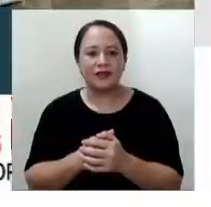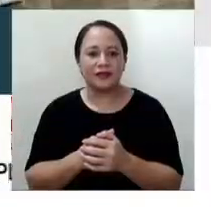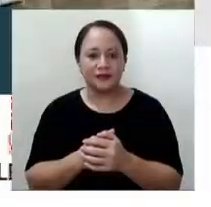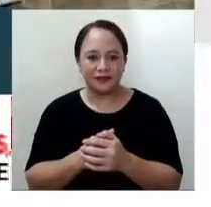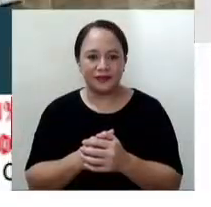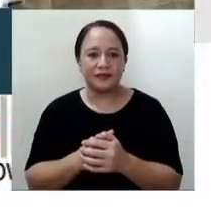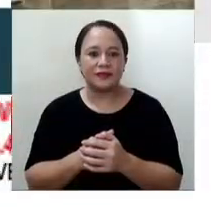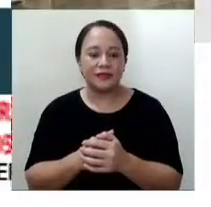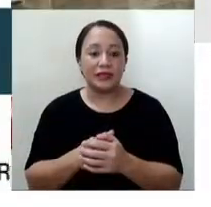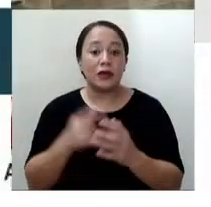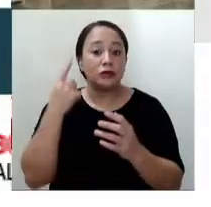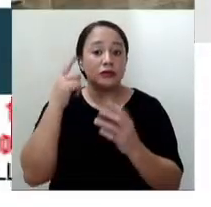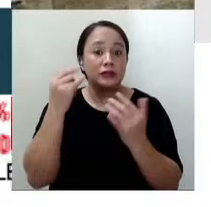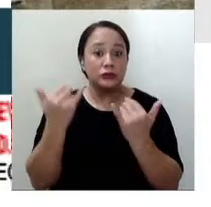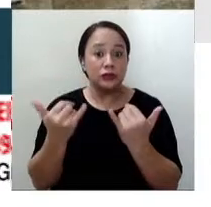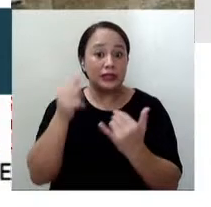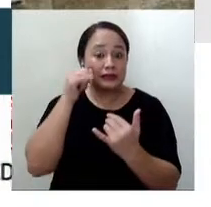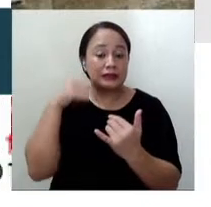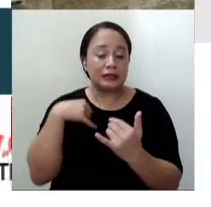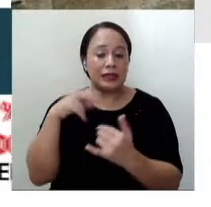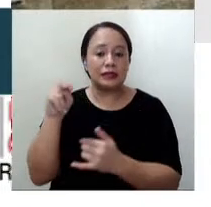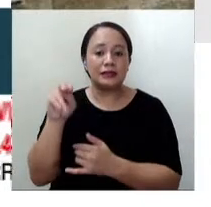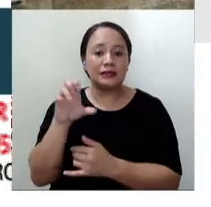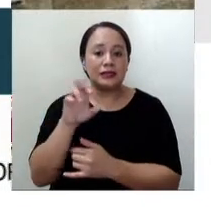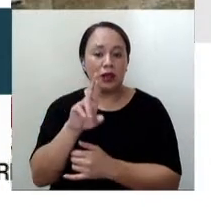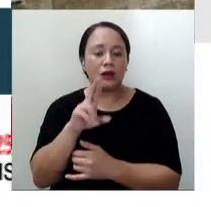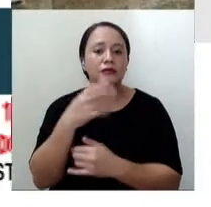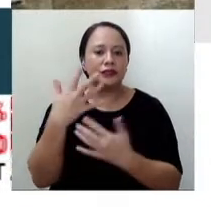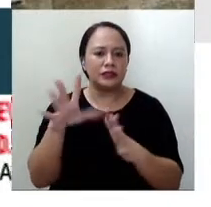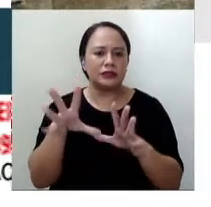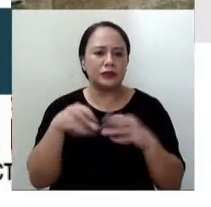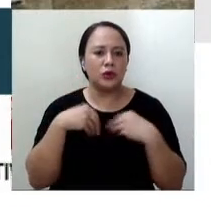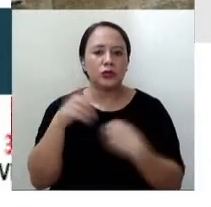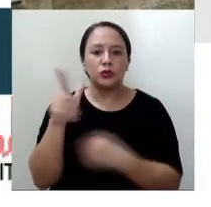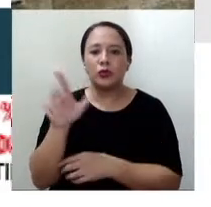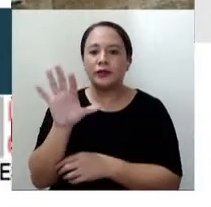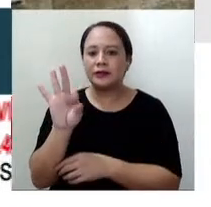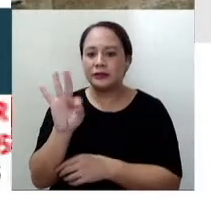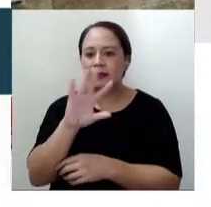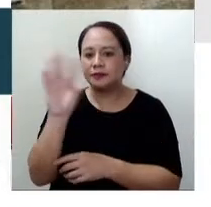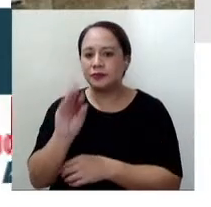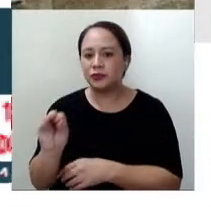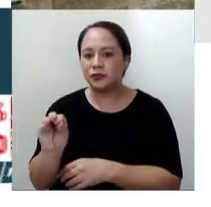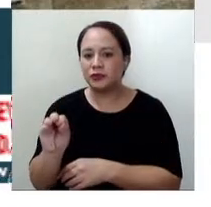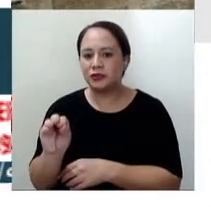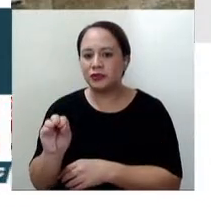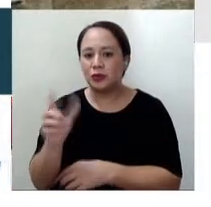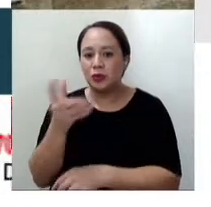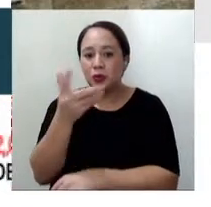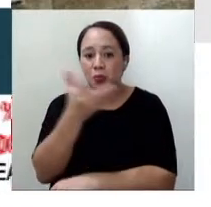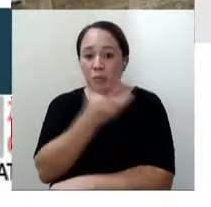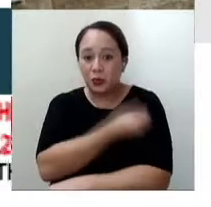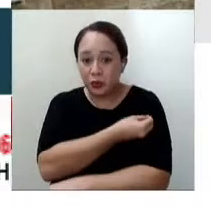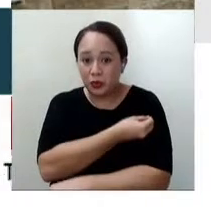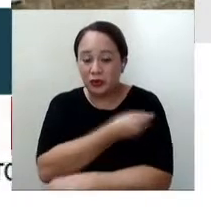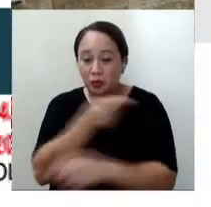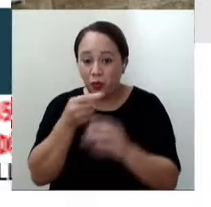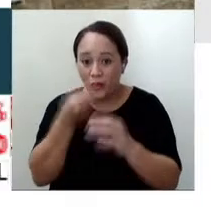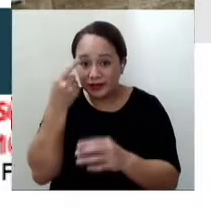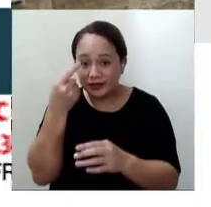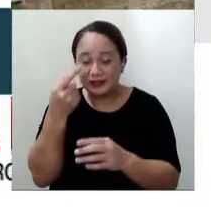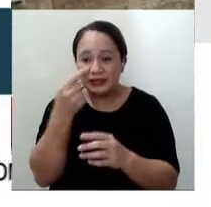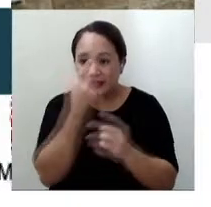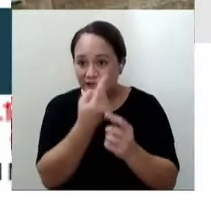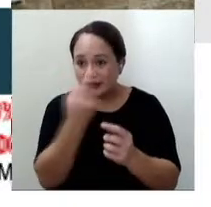As of yesterday, the NCR has received 29% of single doses, and each LGU